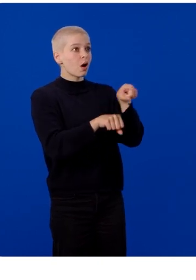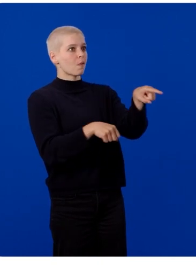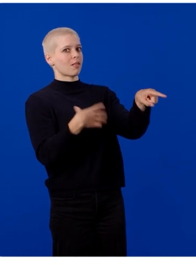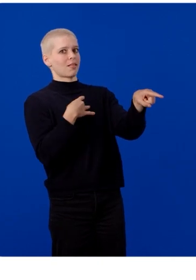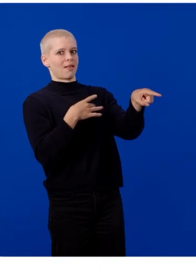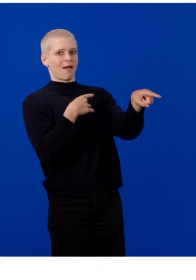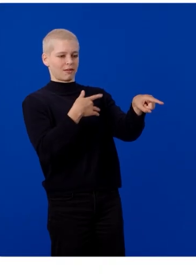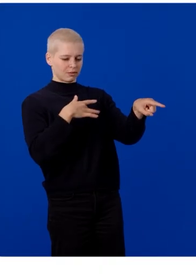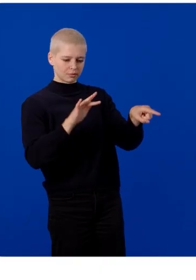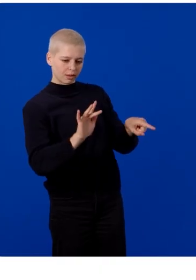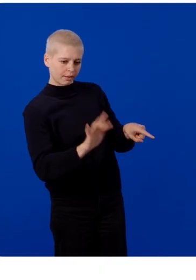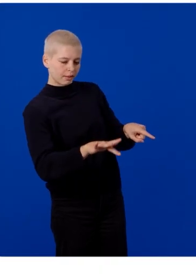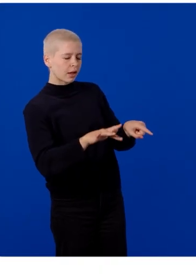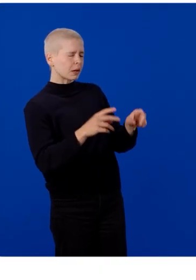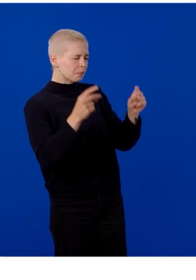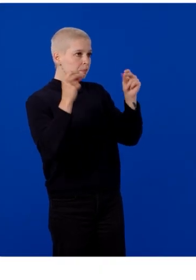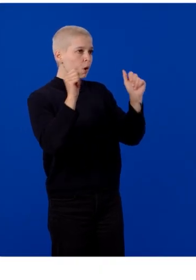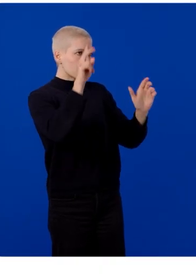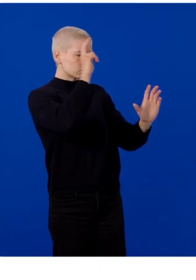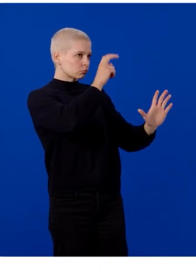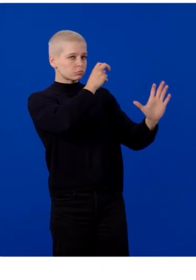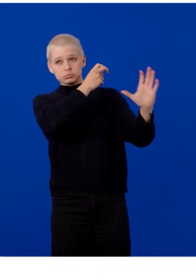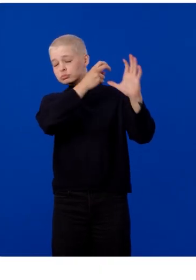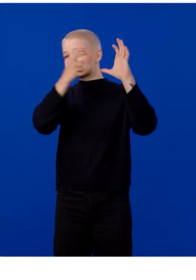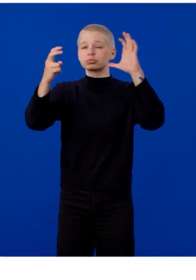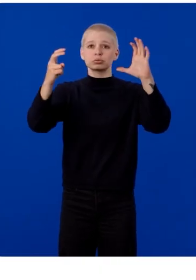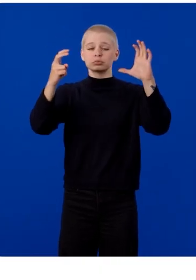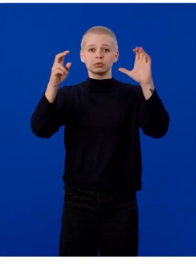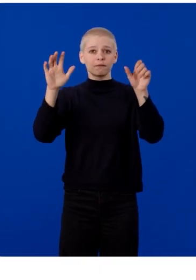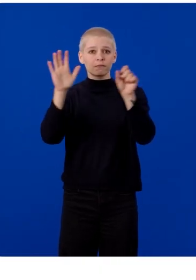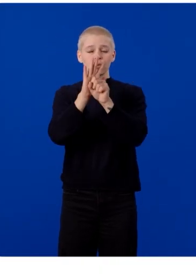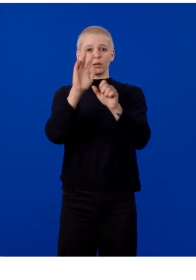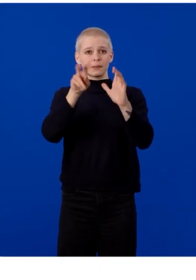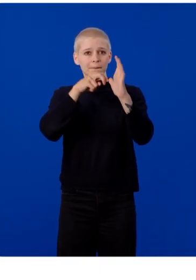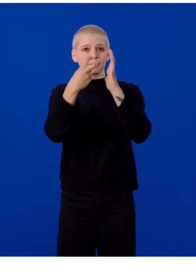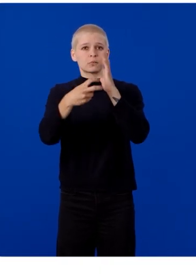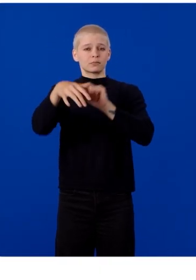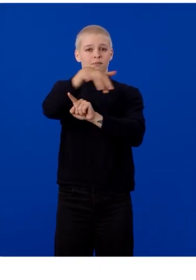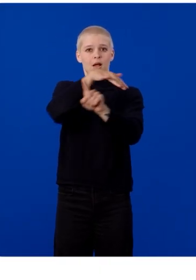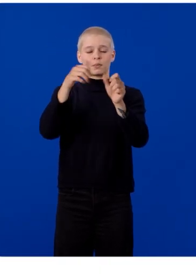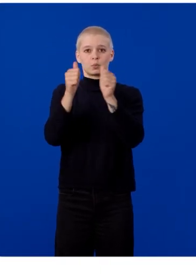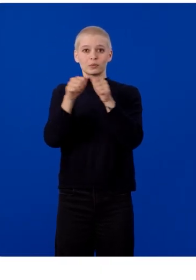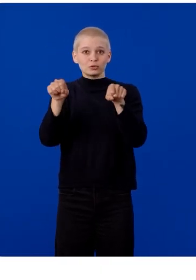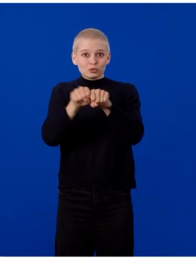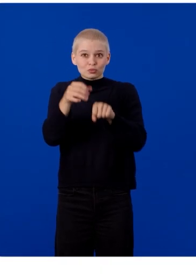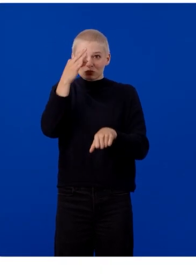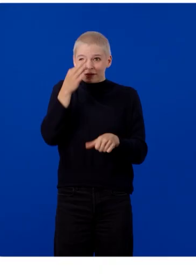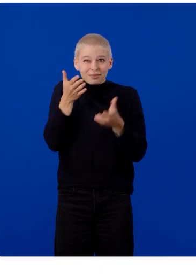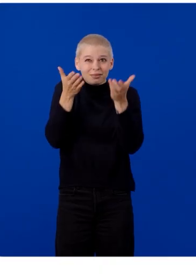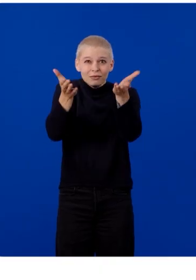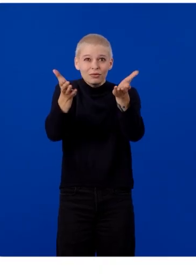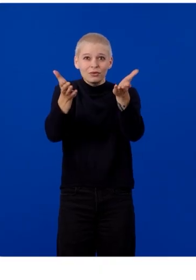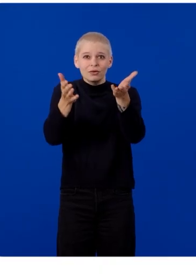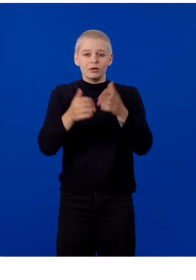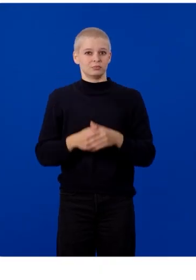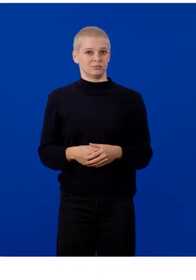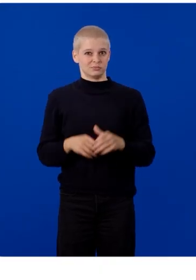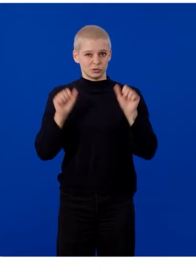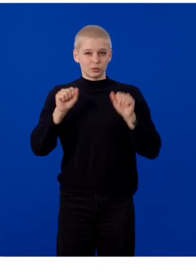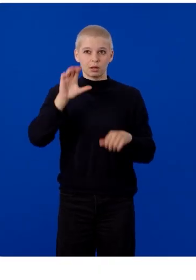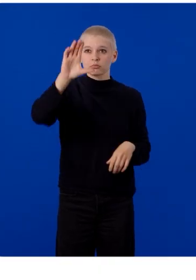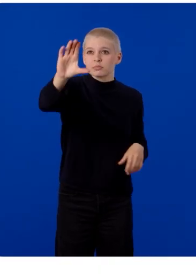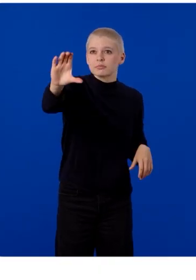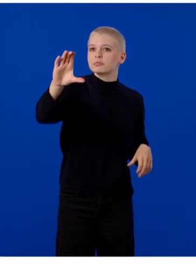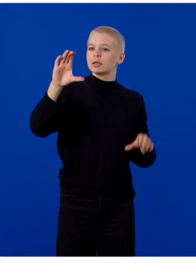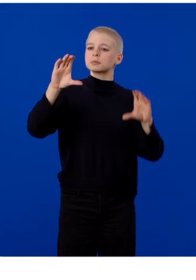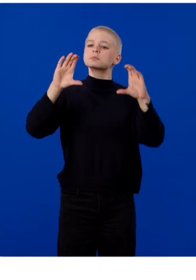like, click a button, and boom, you're in a fully immersive environment with the shoe right in front of you. You can pick it up,